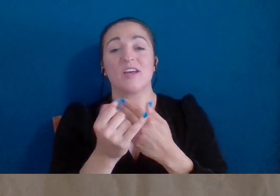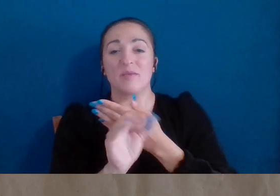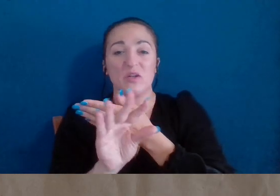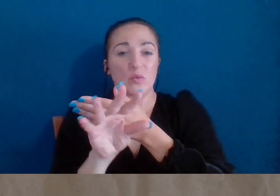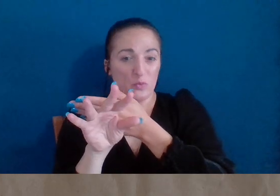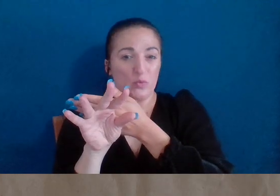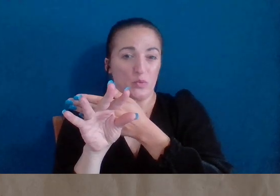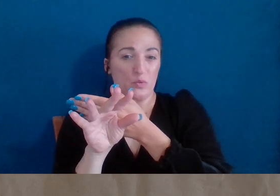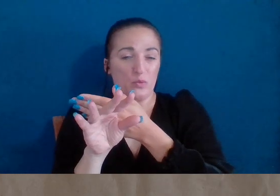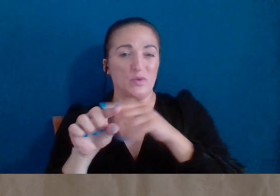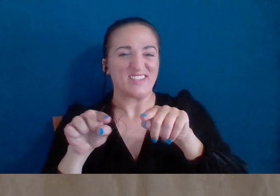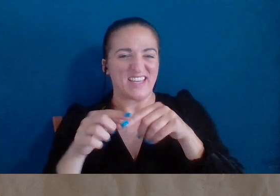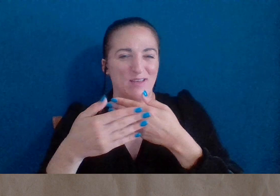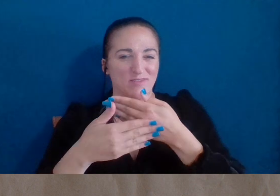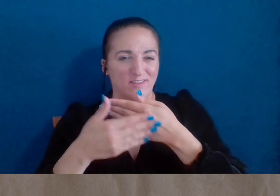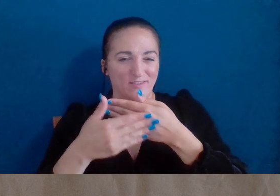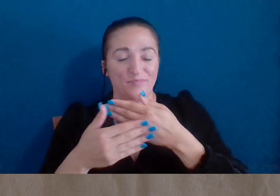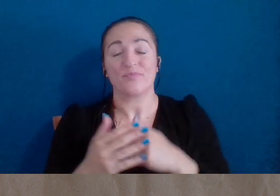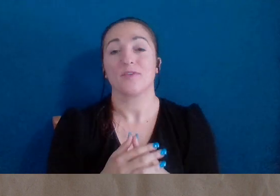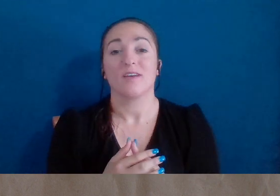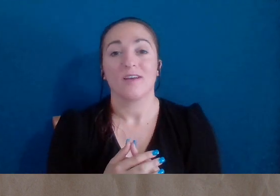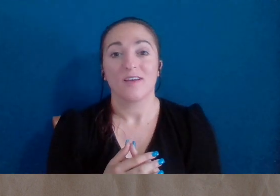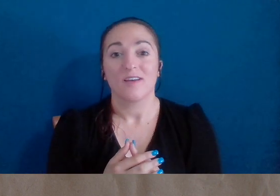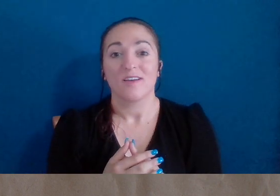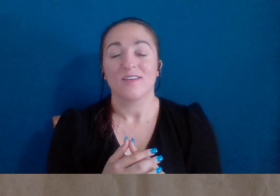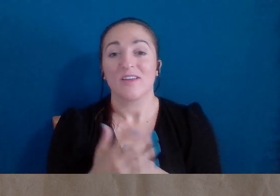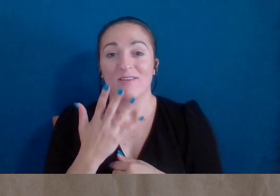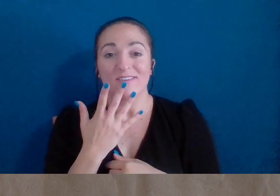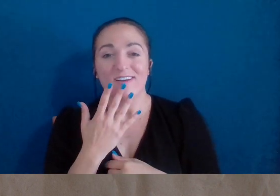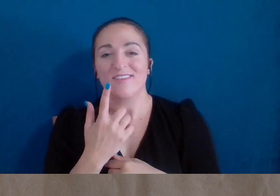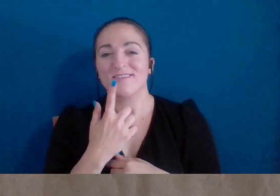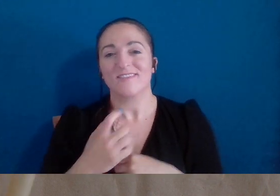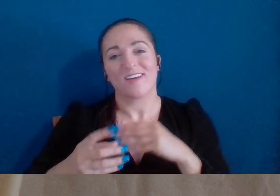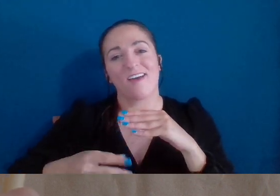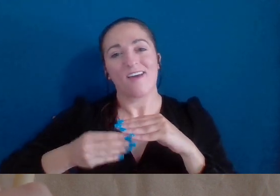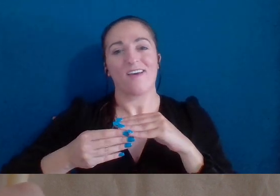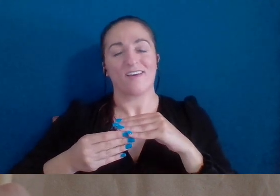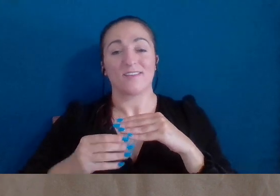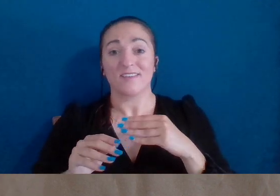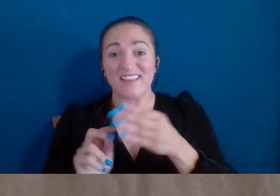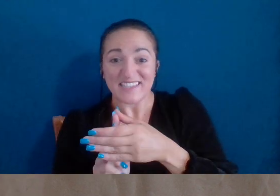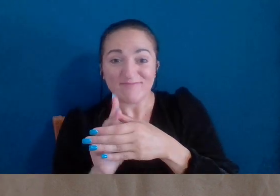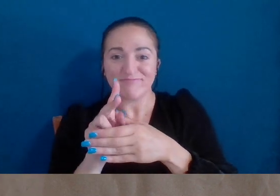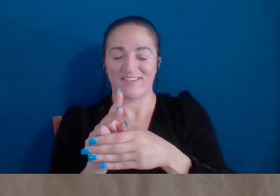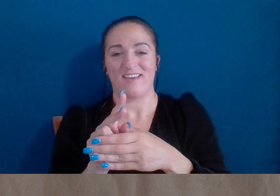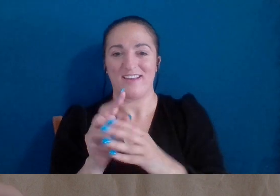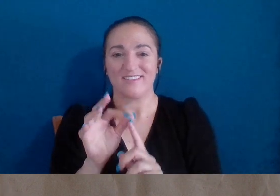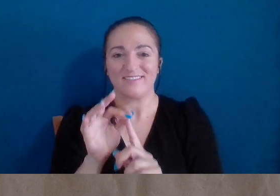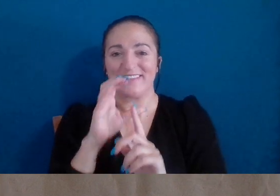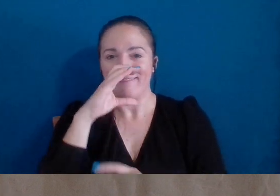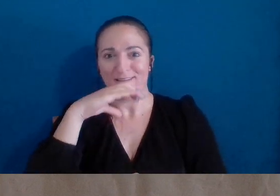some red. This is an exotic plant with red and blue leaves, kind of